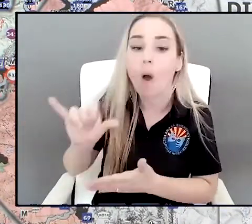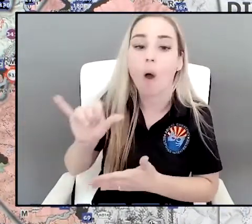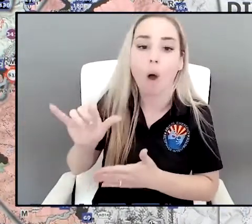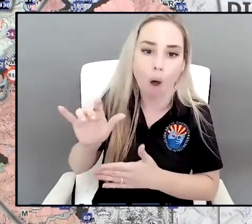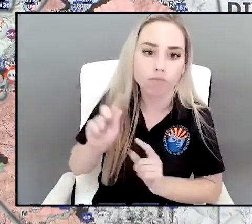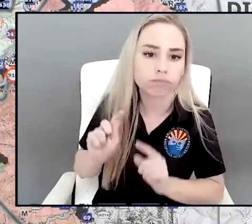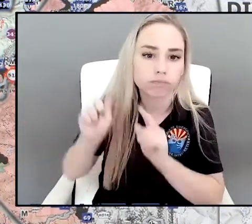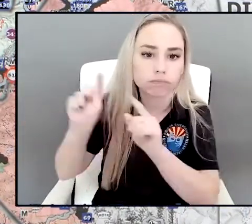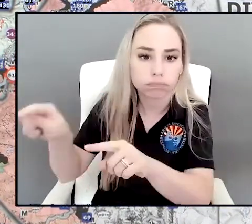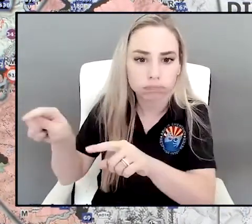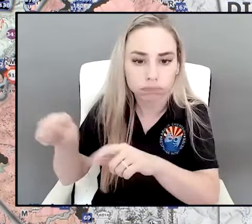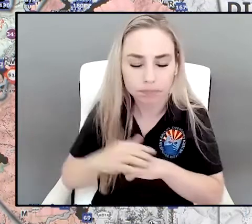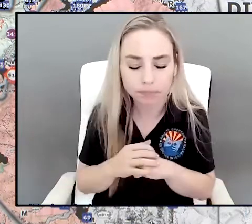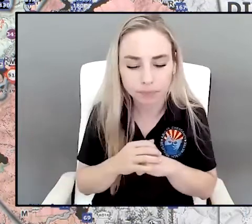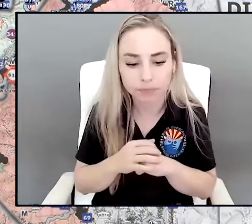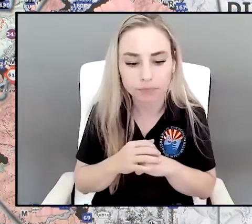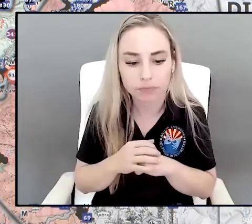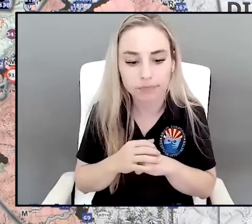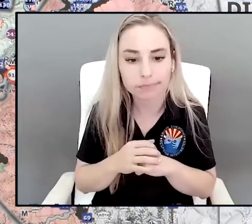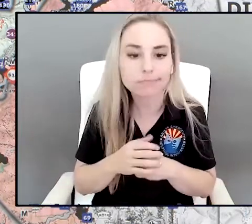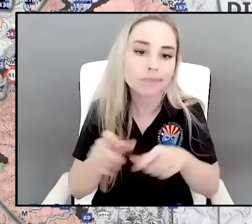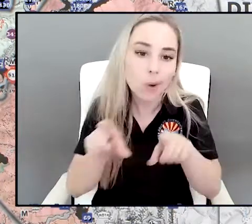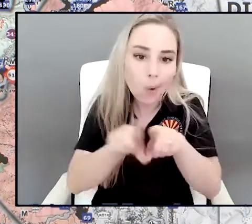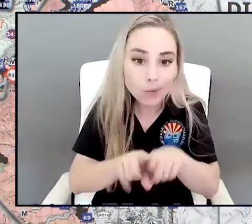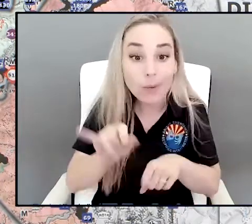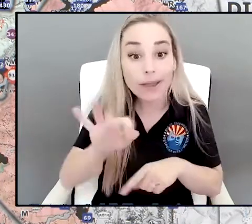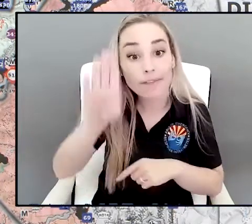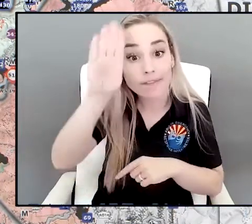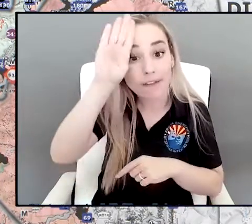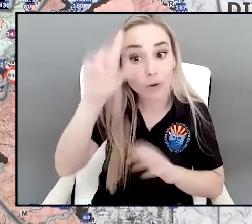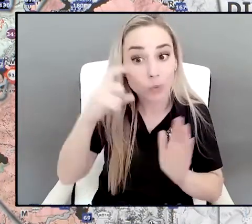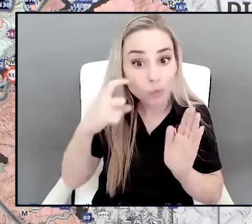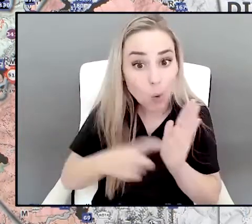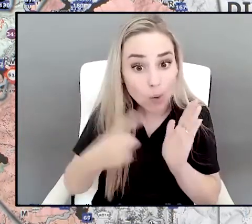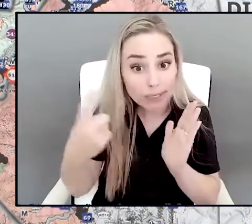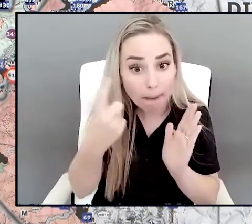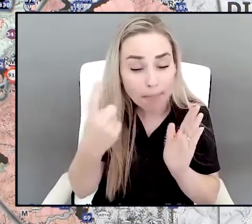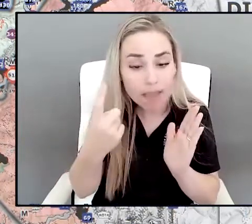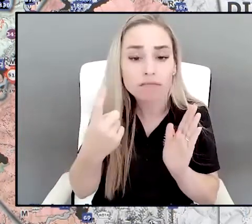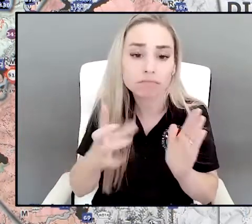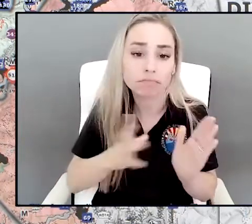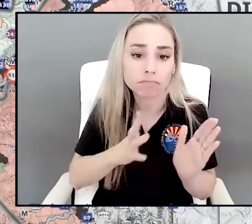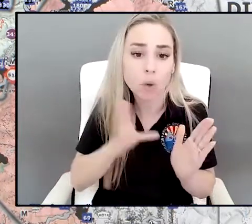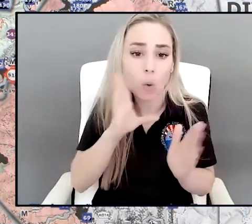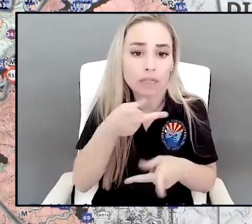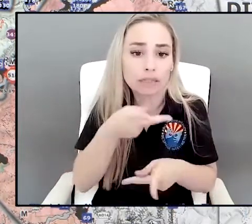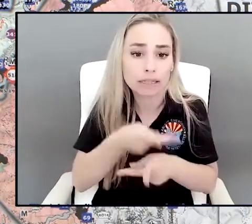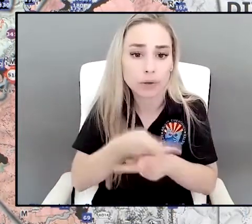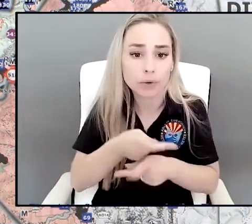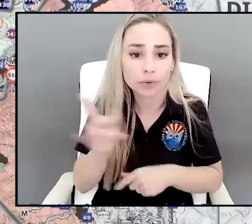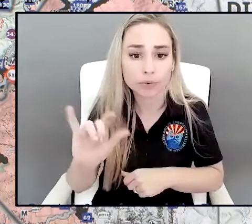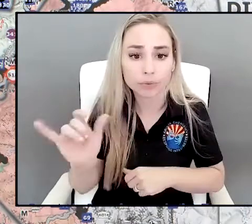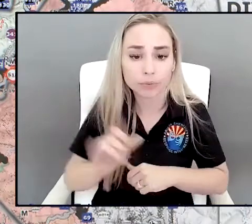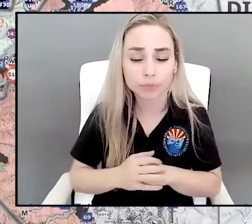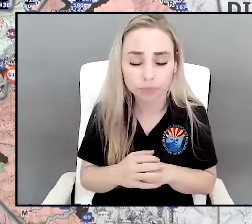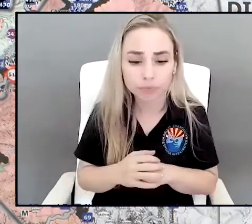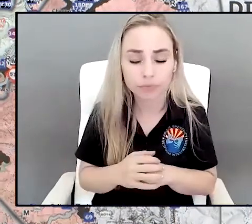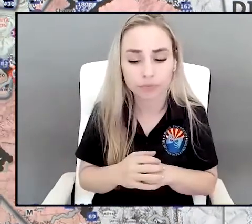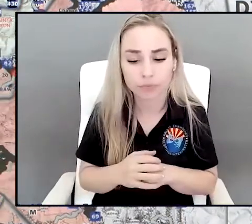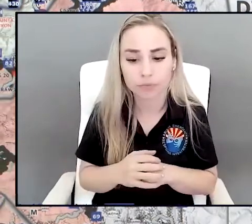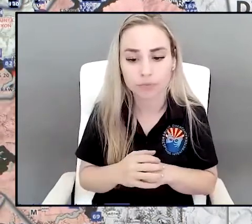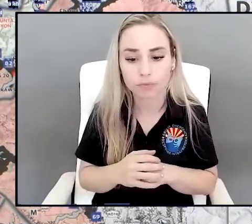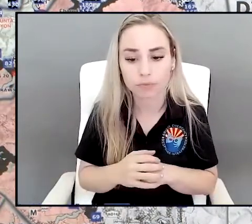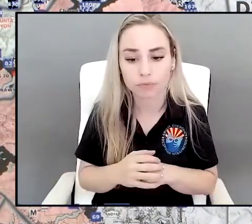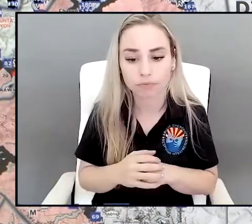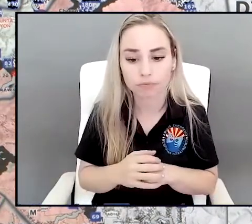there working. And then of course, if the firefighters out there see something that needs to be done, they're gonna try to take care of that as well.